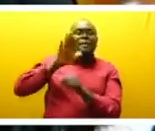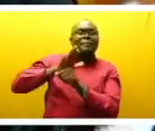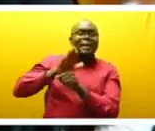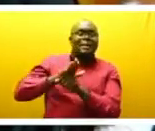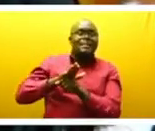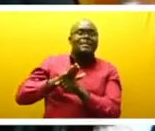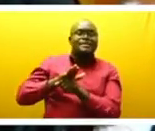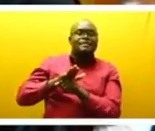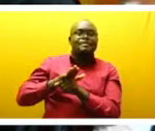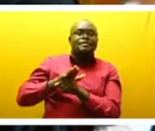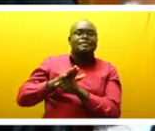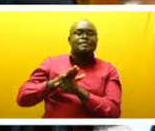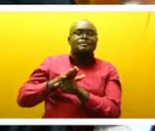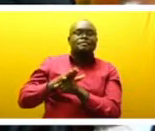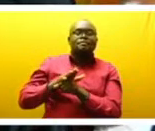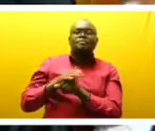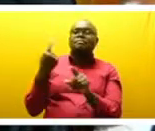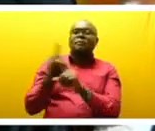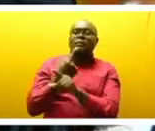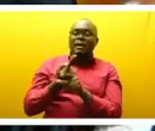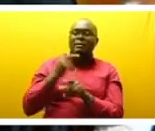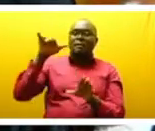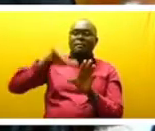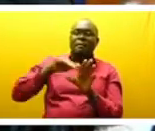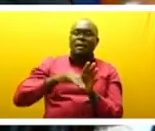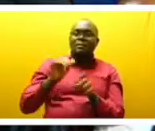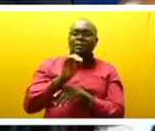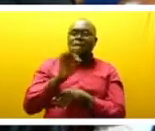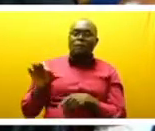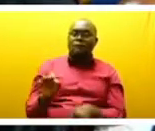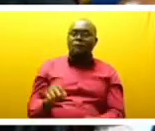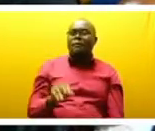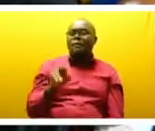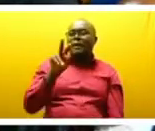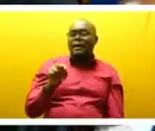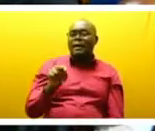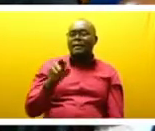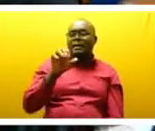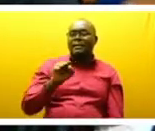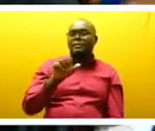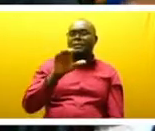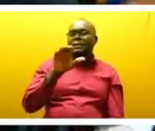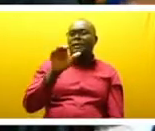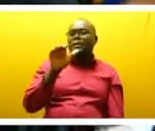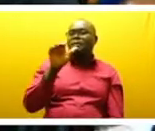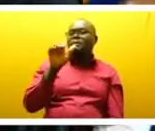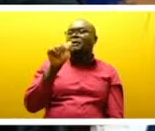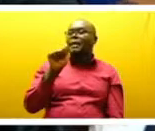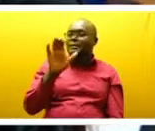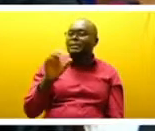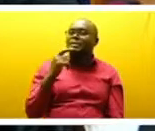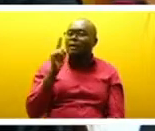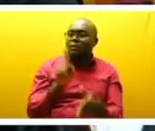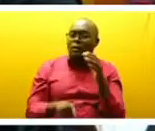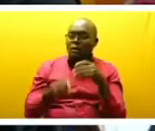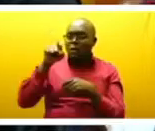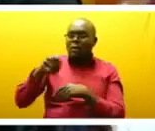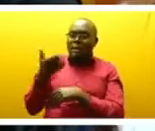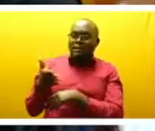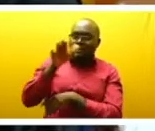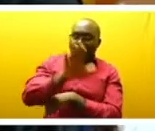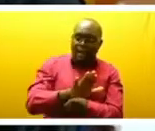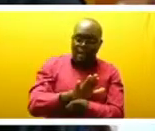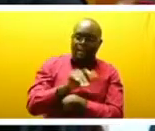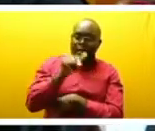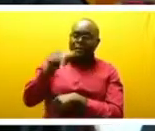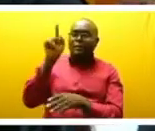to various members of the NSAC telling them we shall revisit. This is